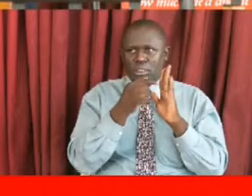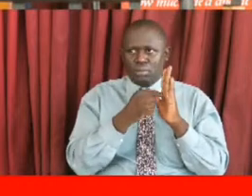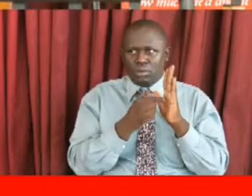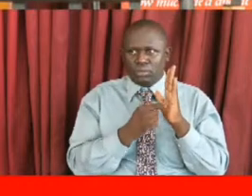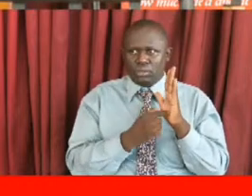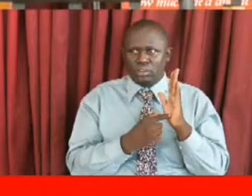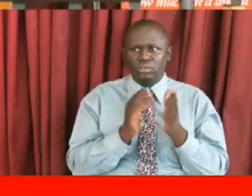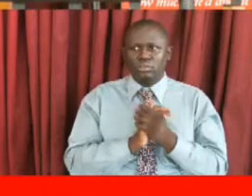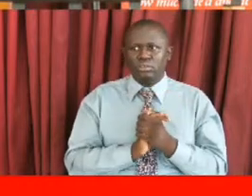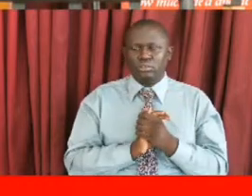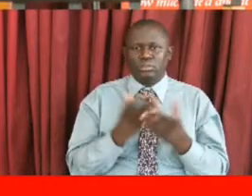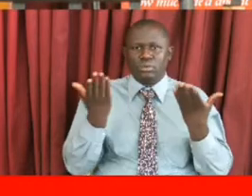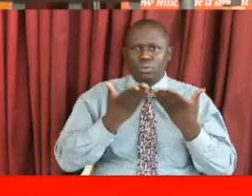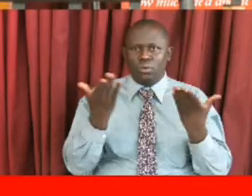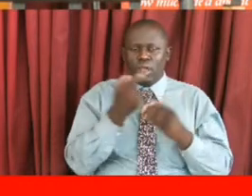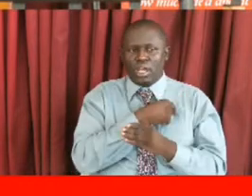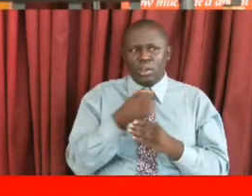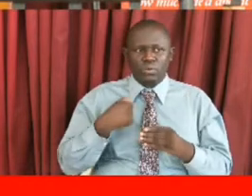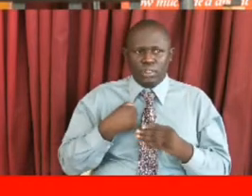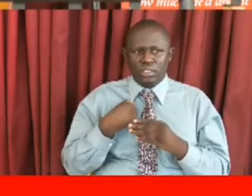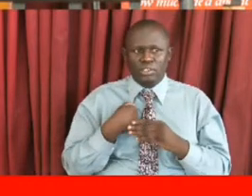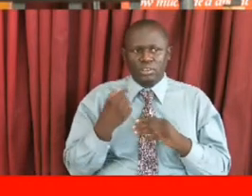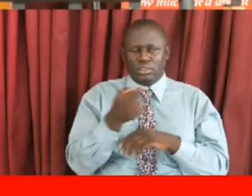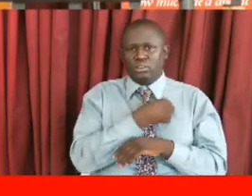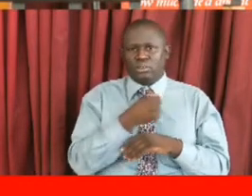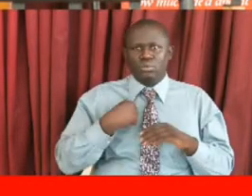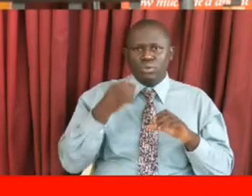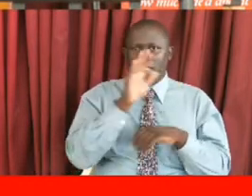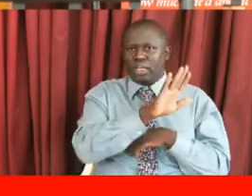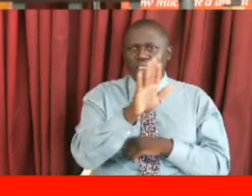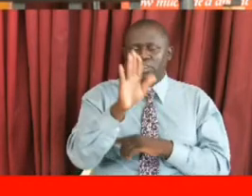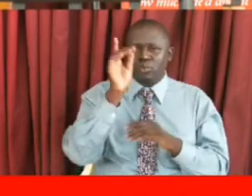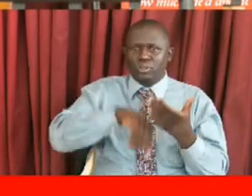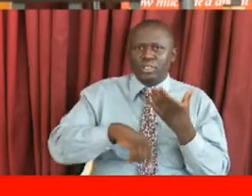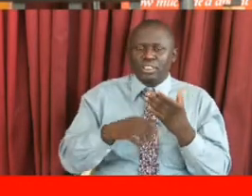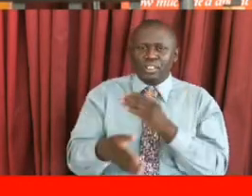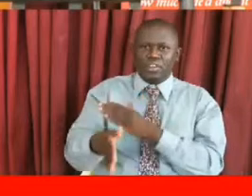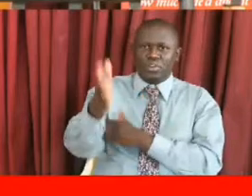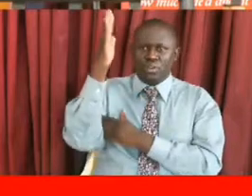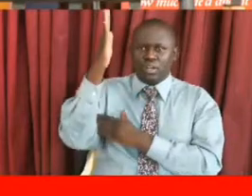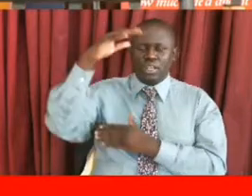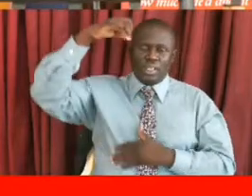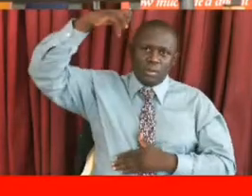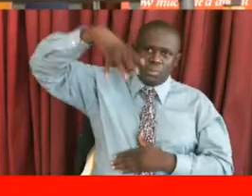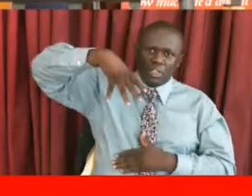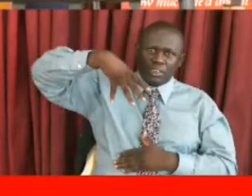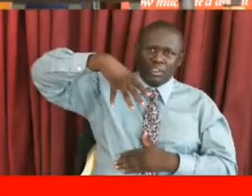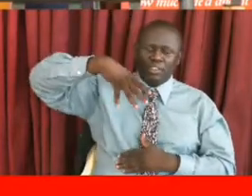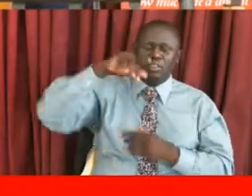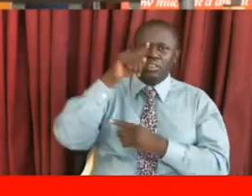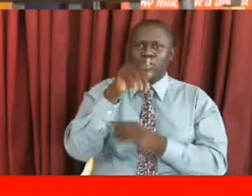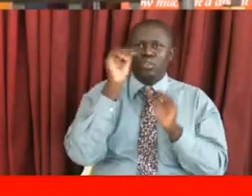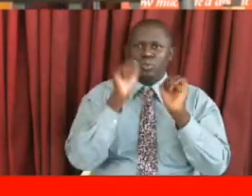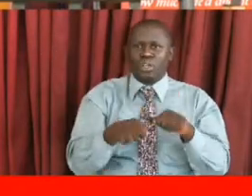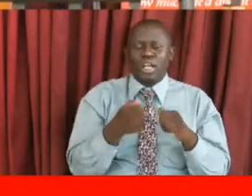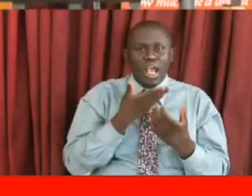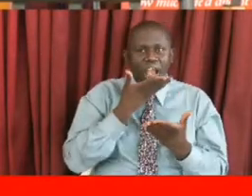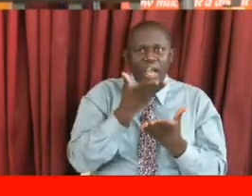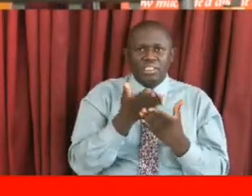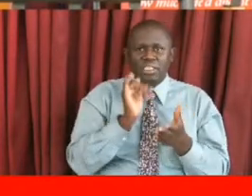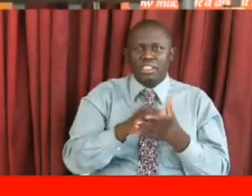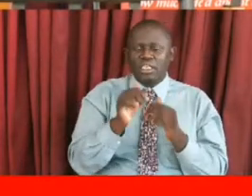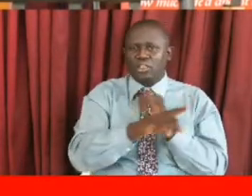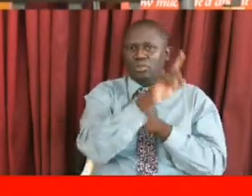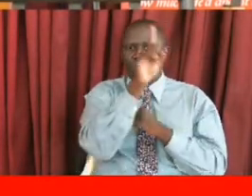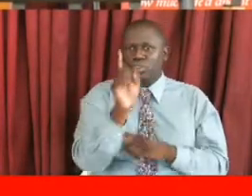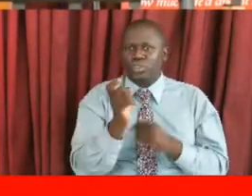you where are we we are in his Divine pres we can answer that question we are in the